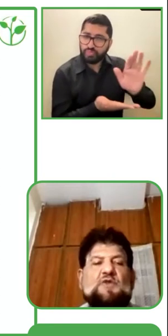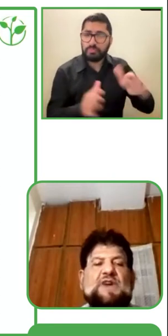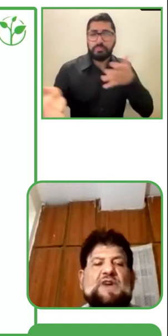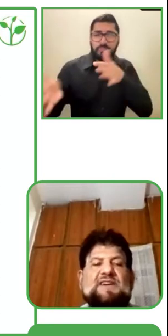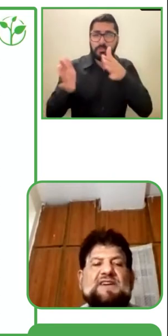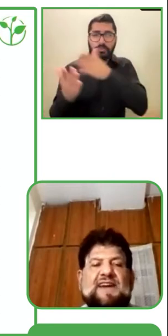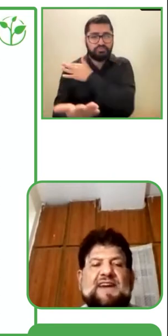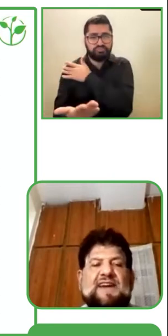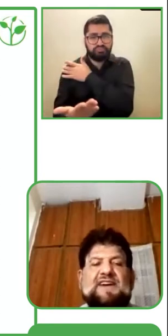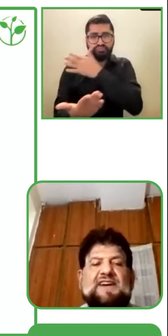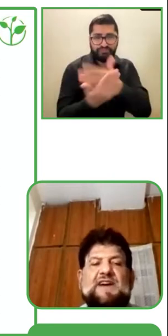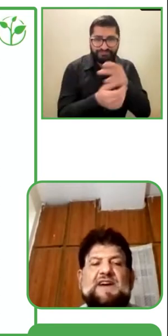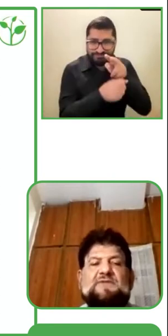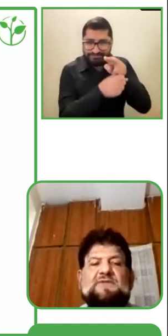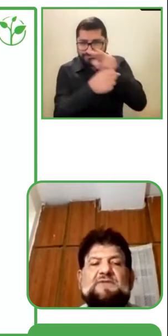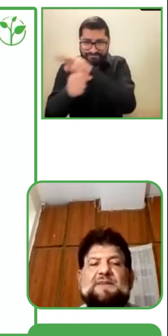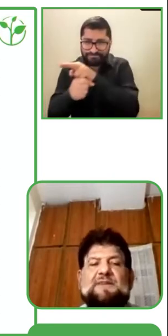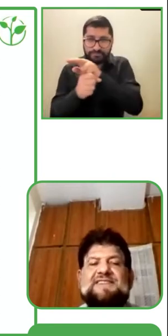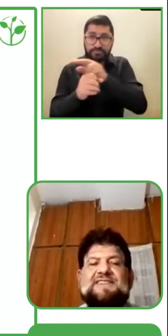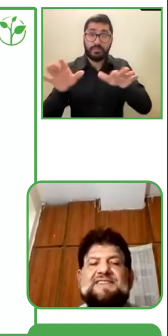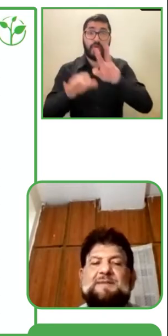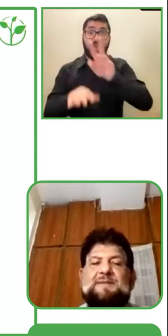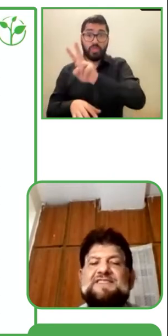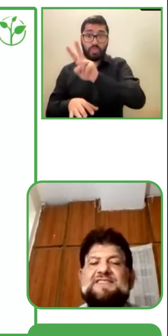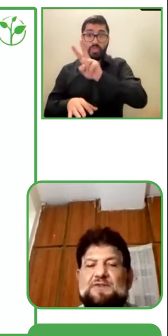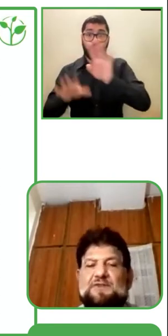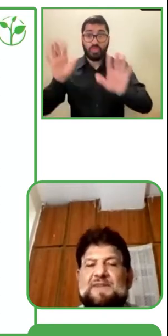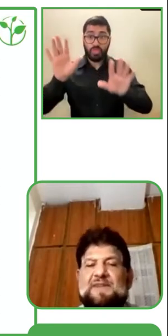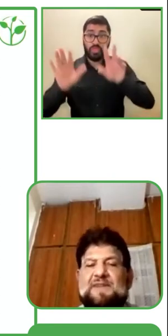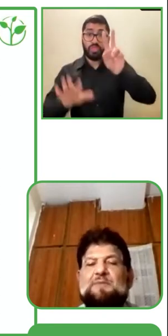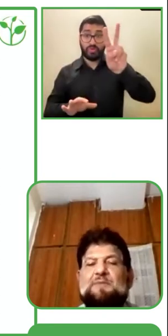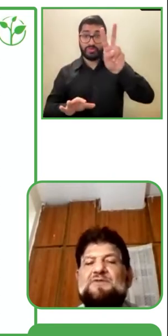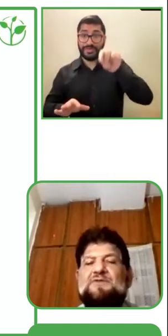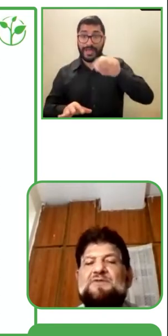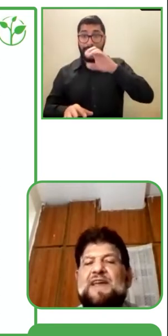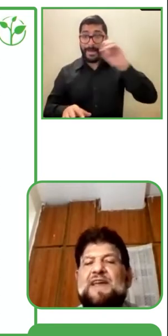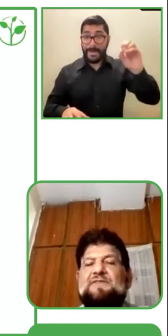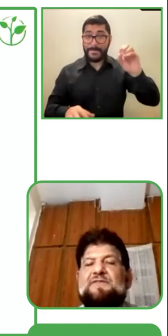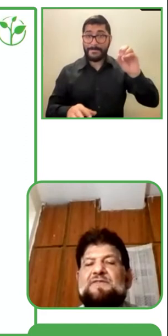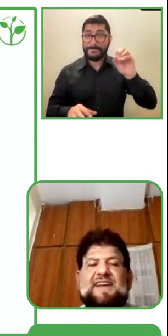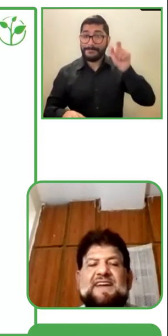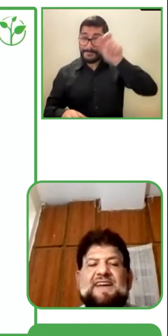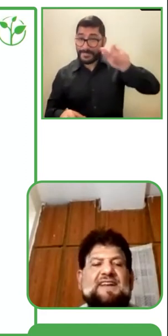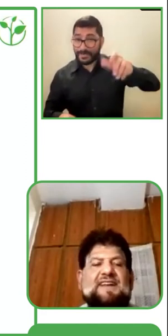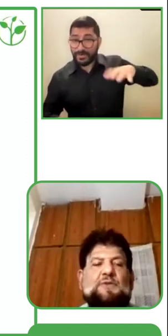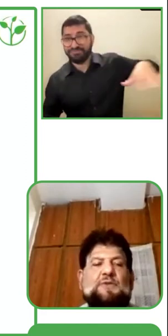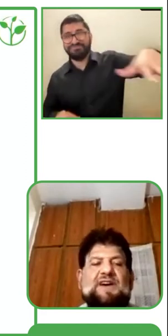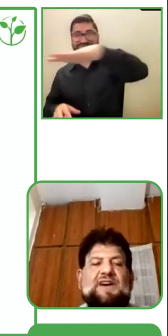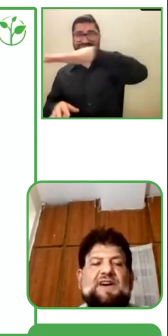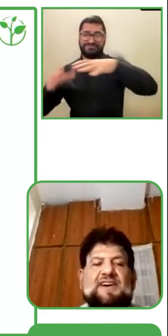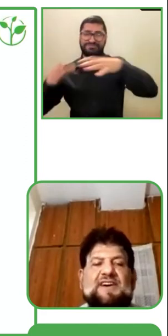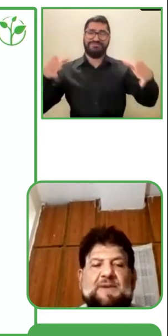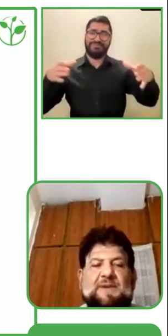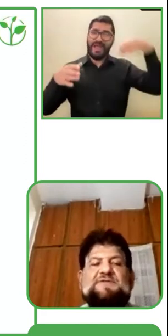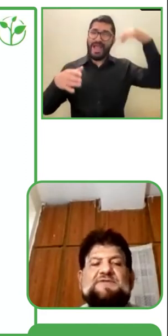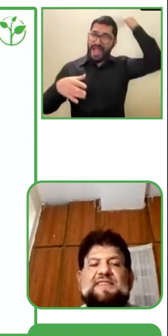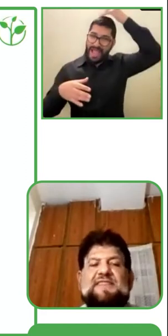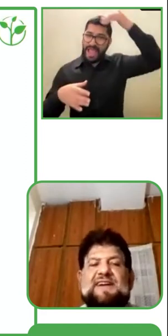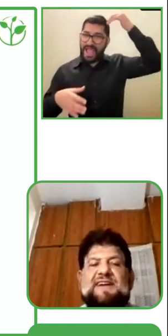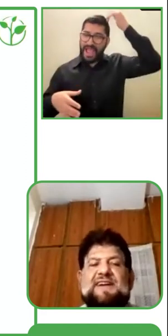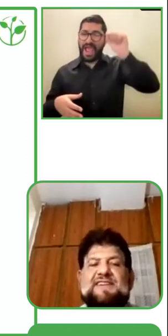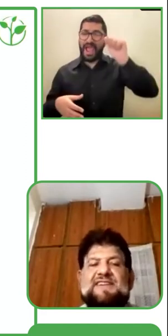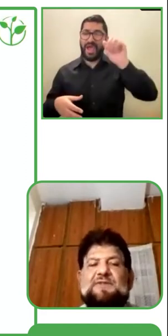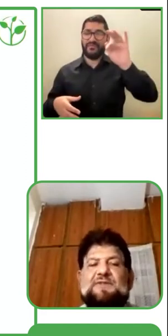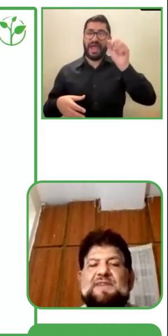we surveyed and waiting for the bicycle rehabilitation program. But due to lack of funding, we are not able to train them under